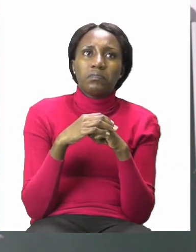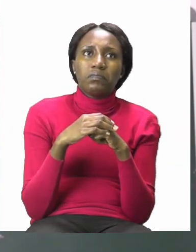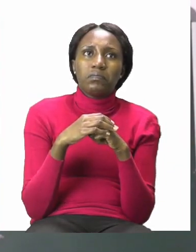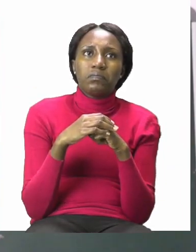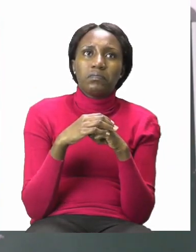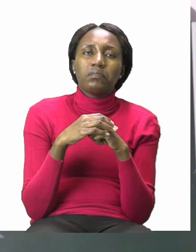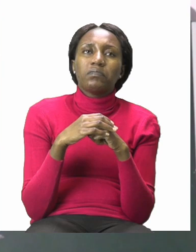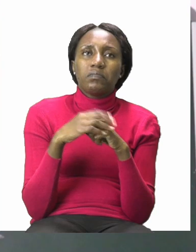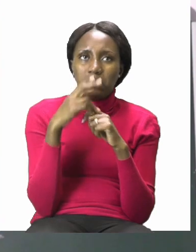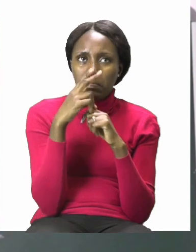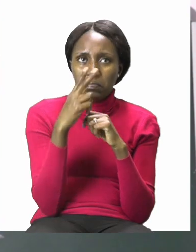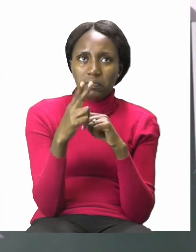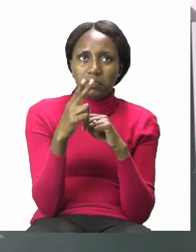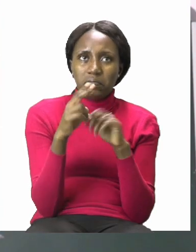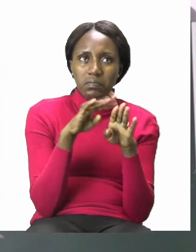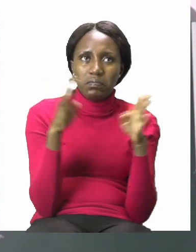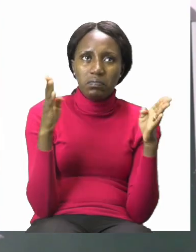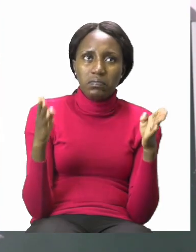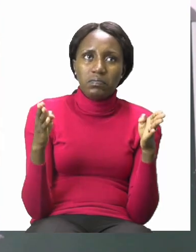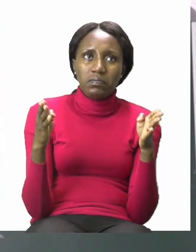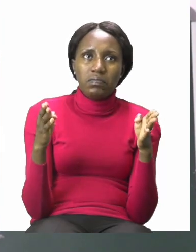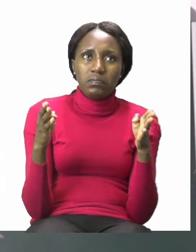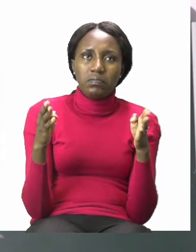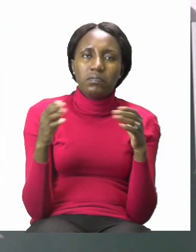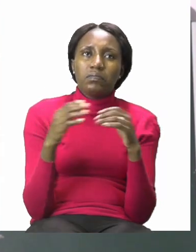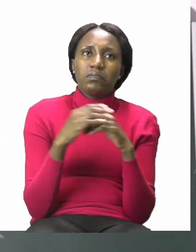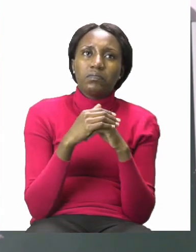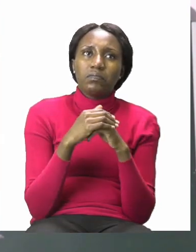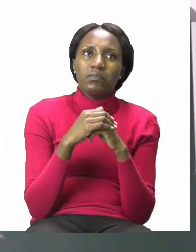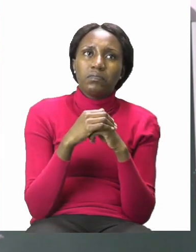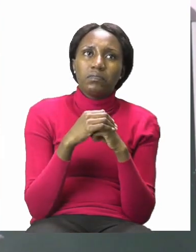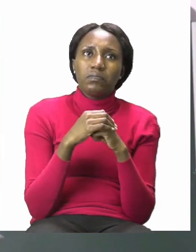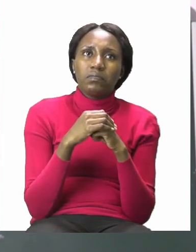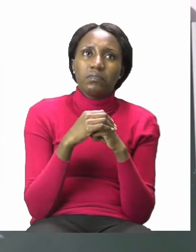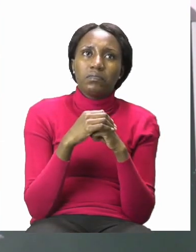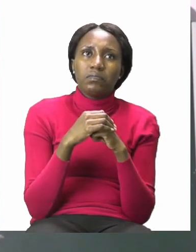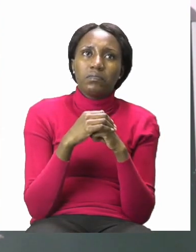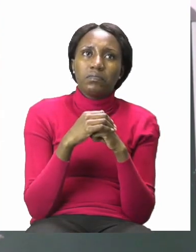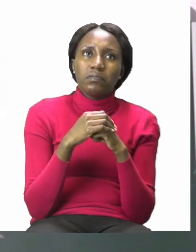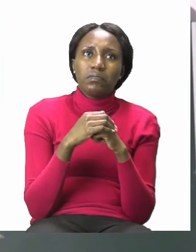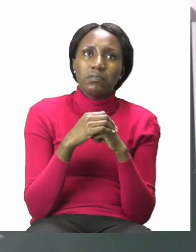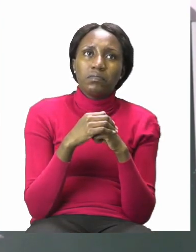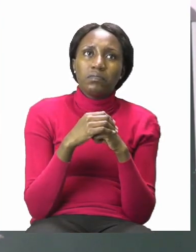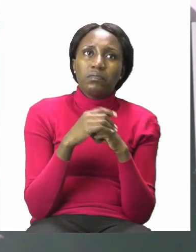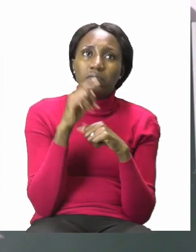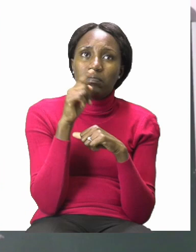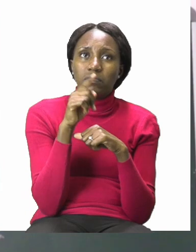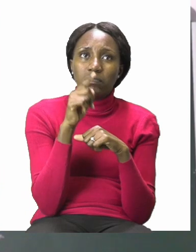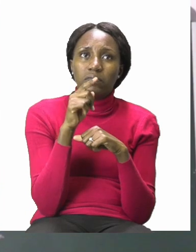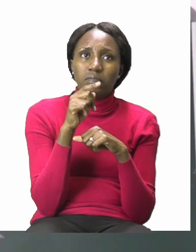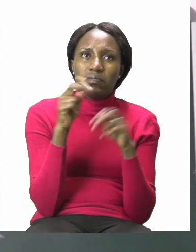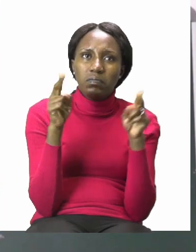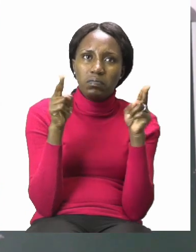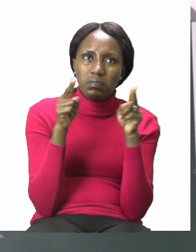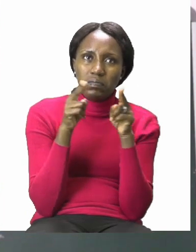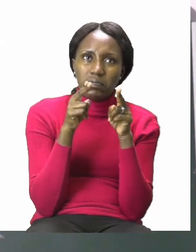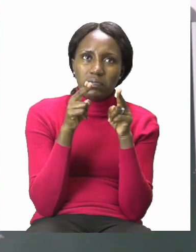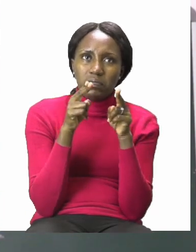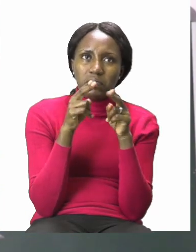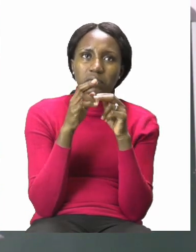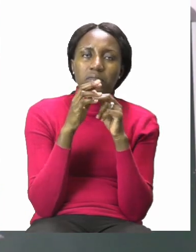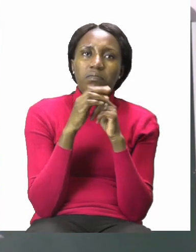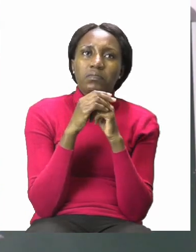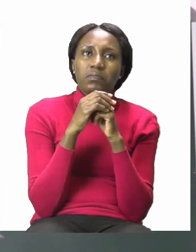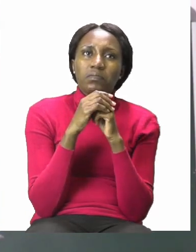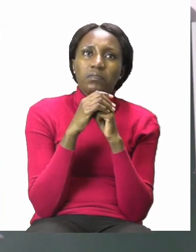you look at the tables carefully, I can say that this one is the shortest. So I'm going to